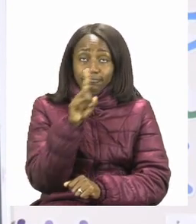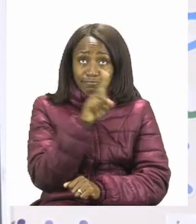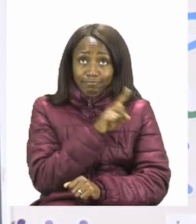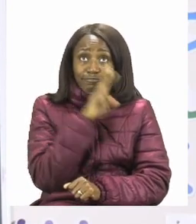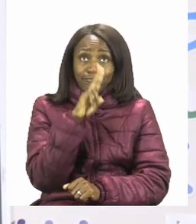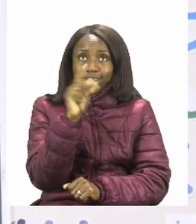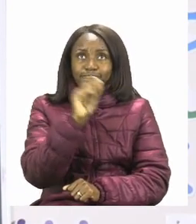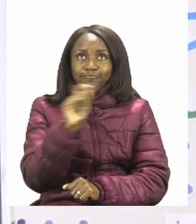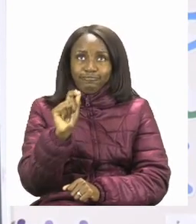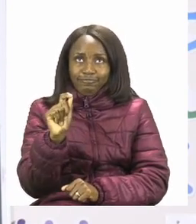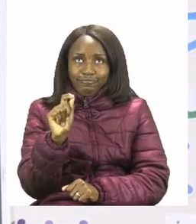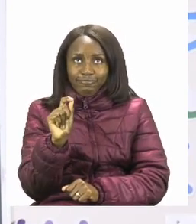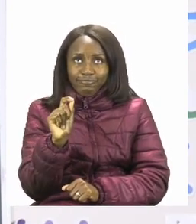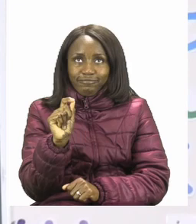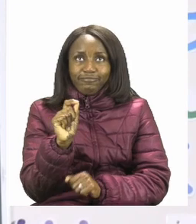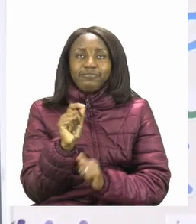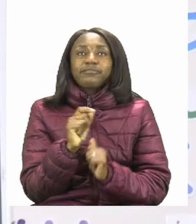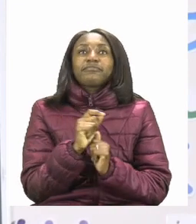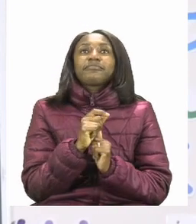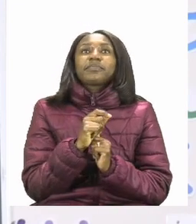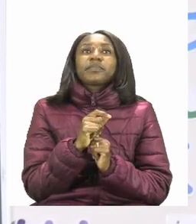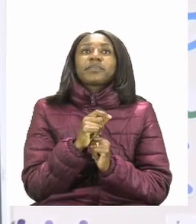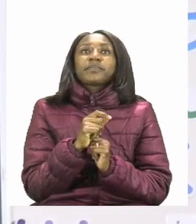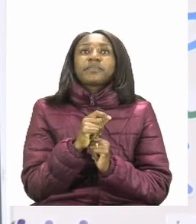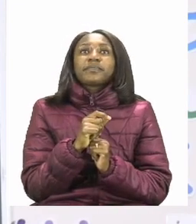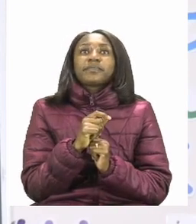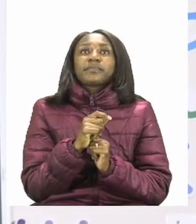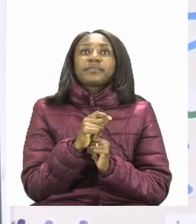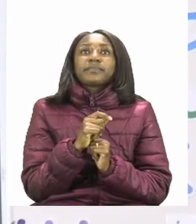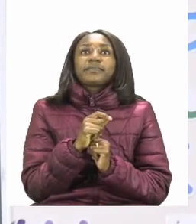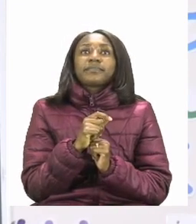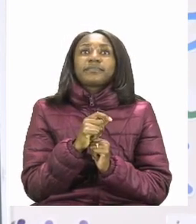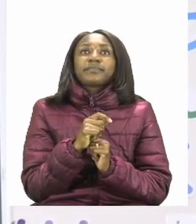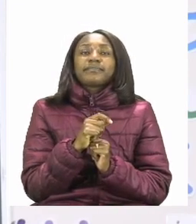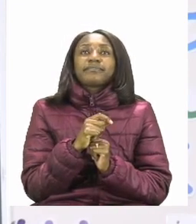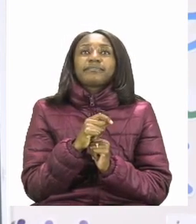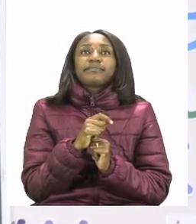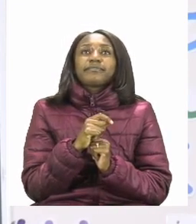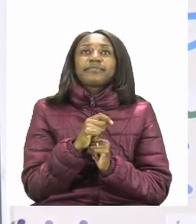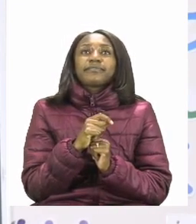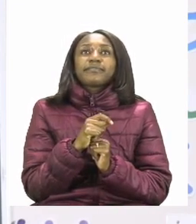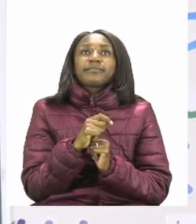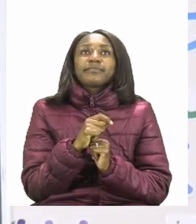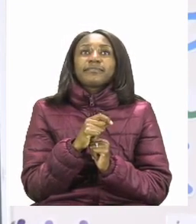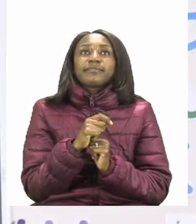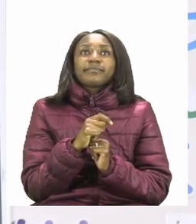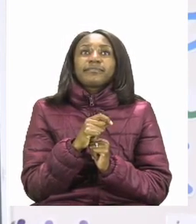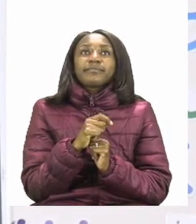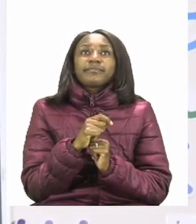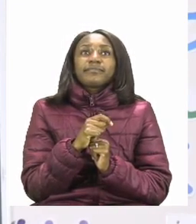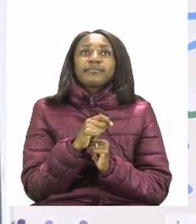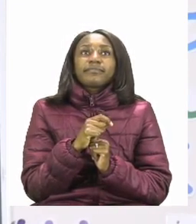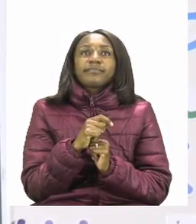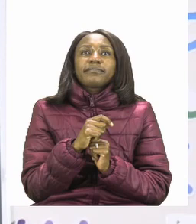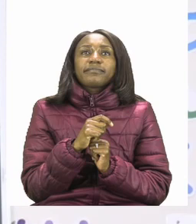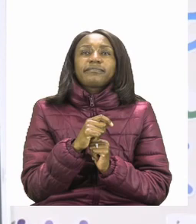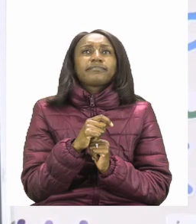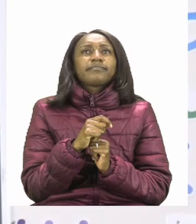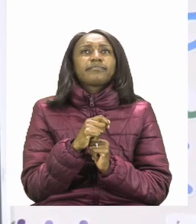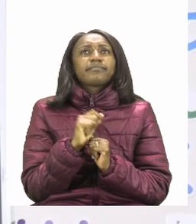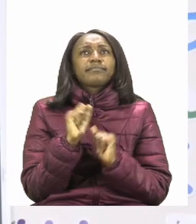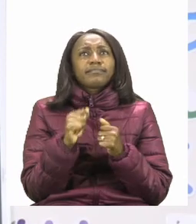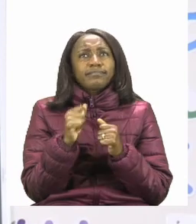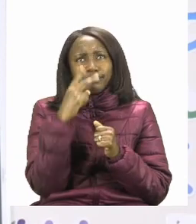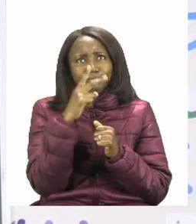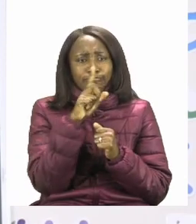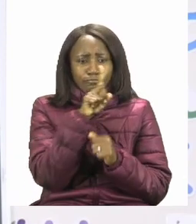12. So write your 12 in the circle. Now, we need to make sure that